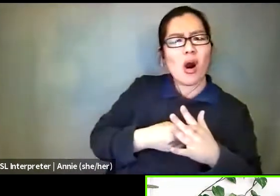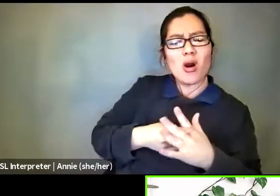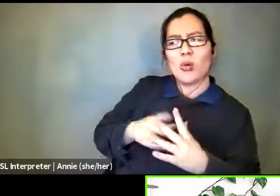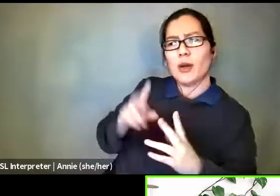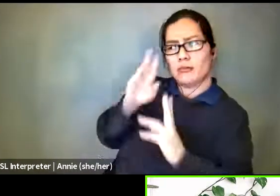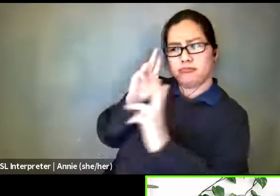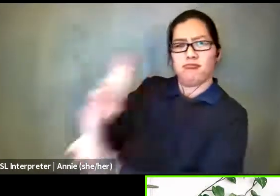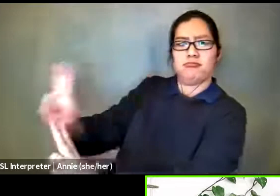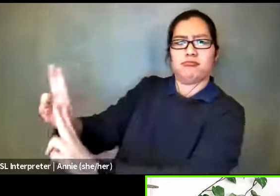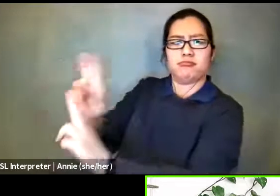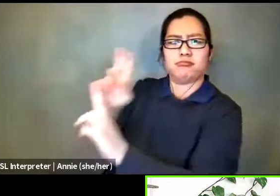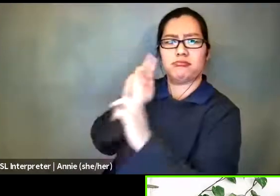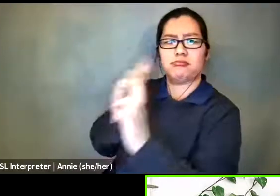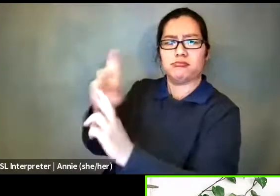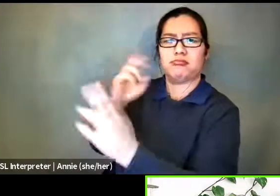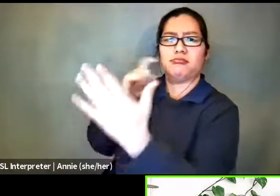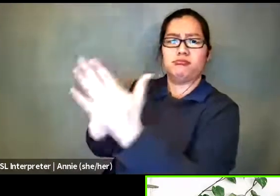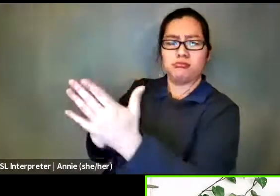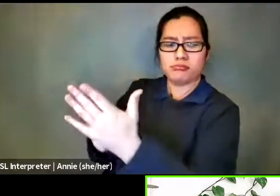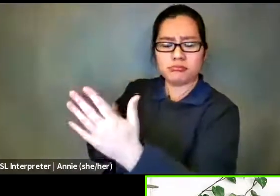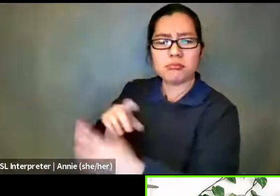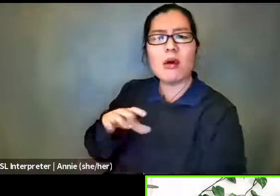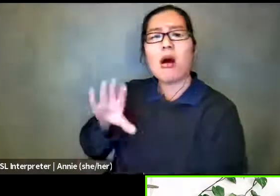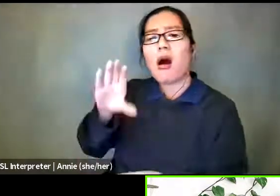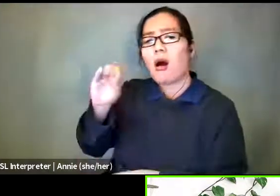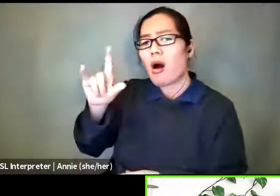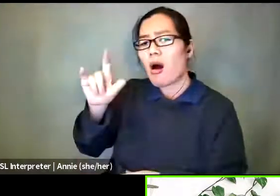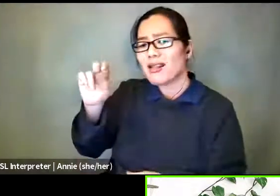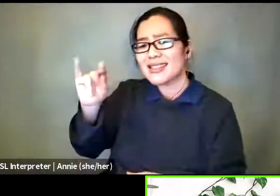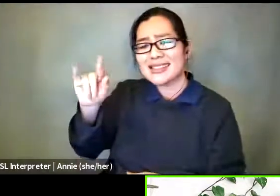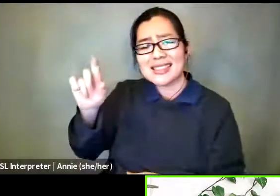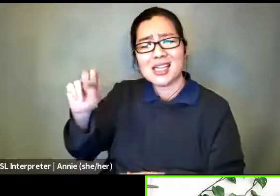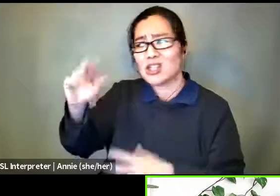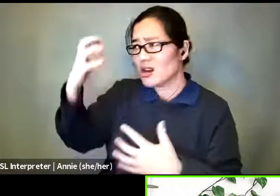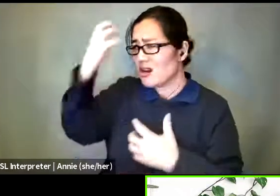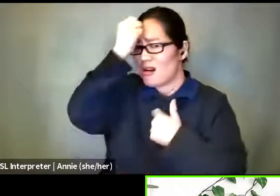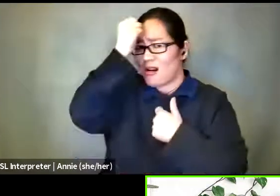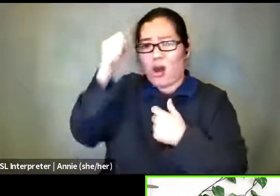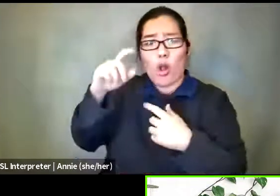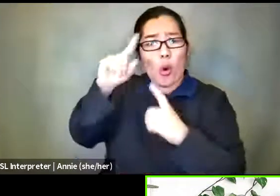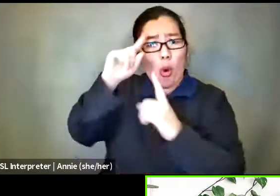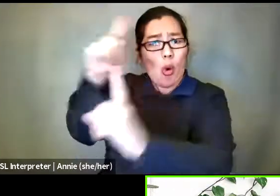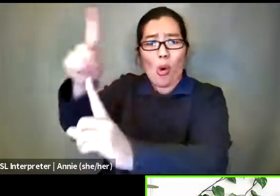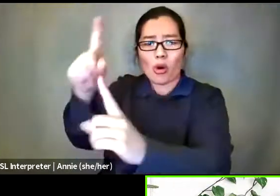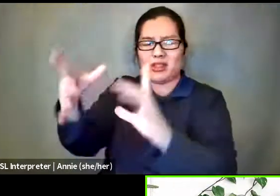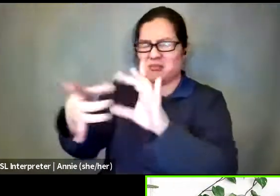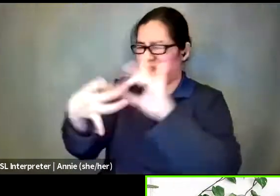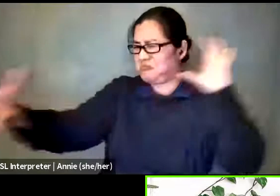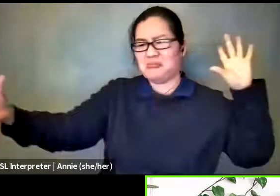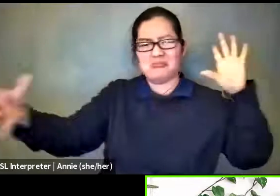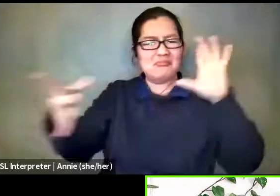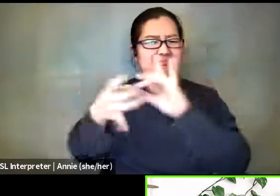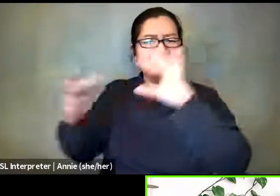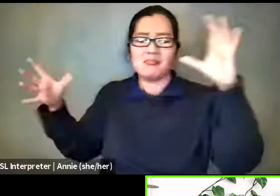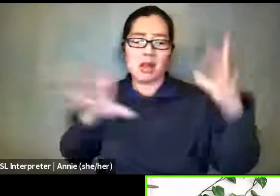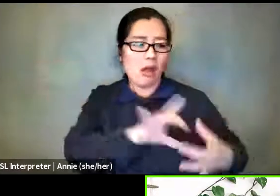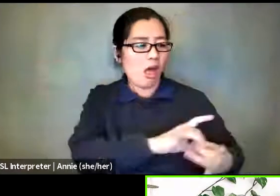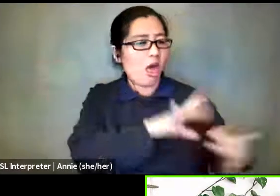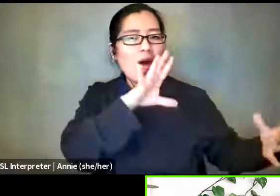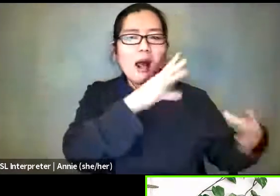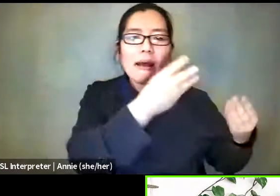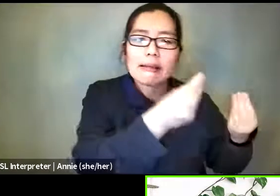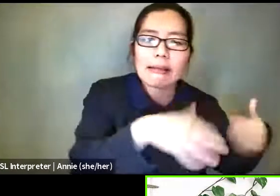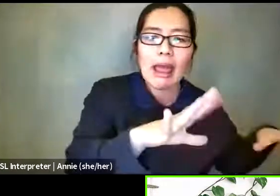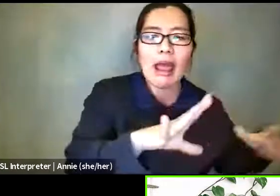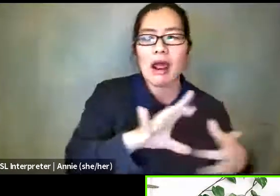the really core practice. Colonization is meant to break relationships to land, break relationships to history and